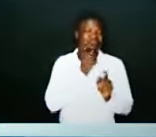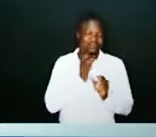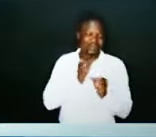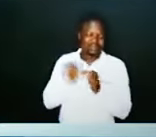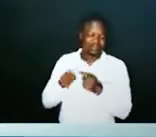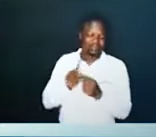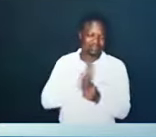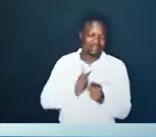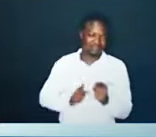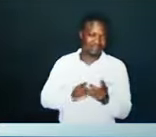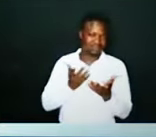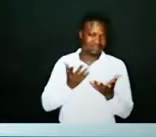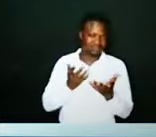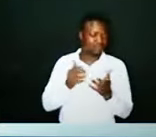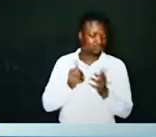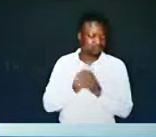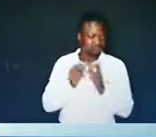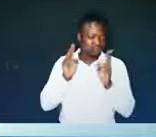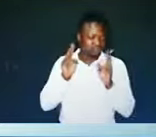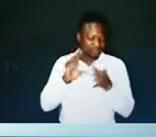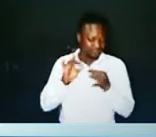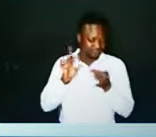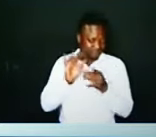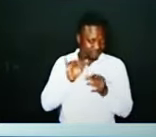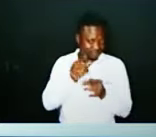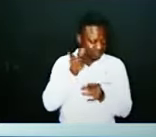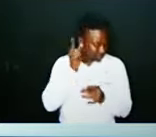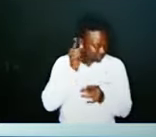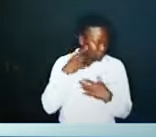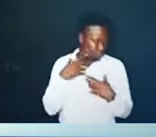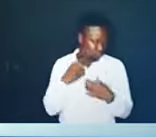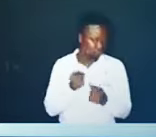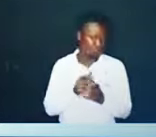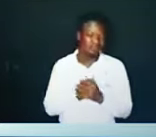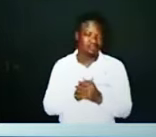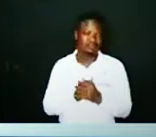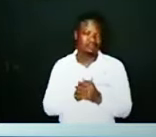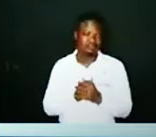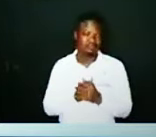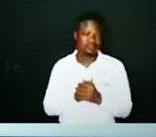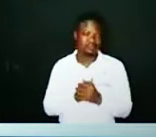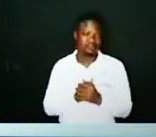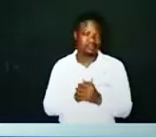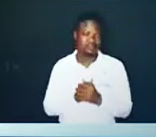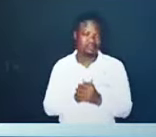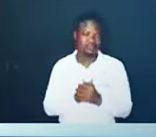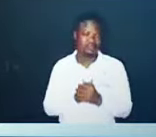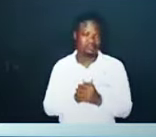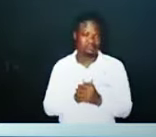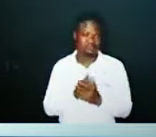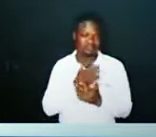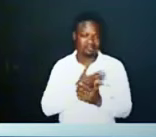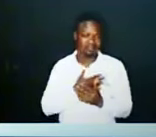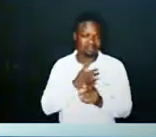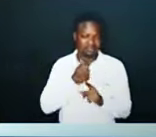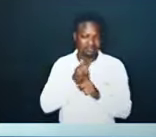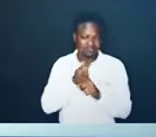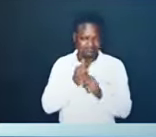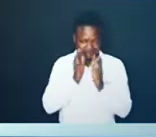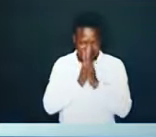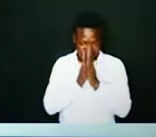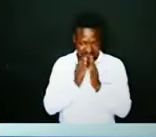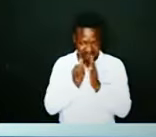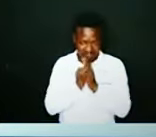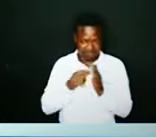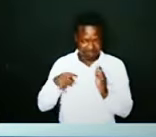Now, I want you to pay attention to verse 8. Let us pray that we can also have such kind